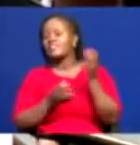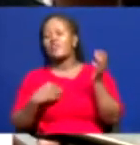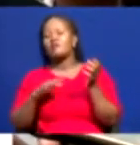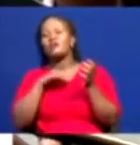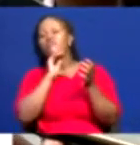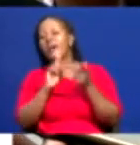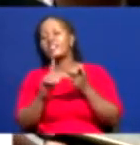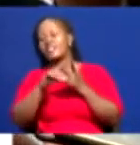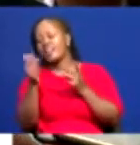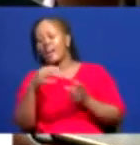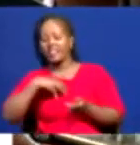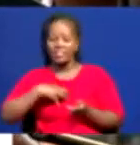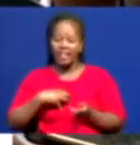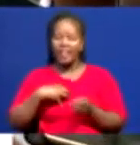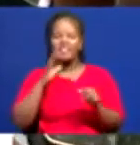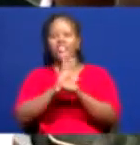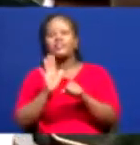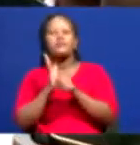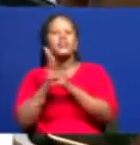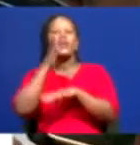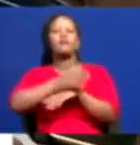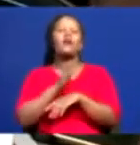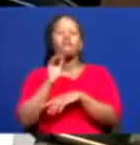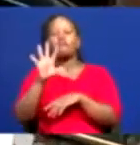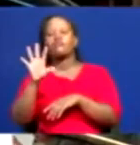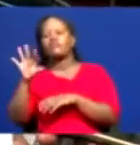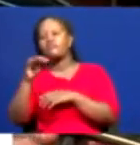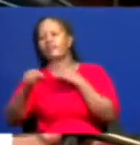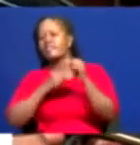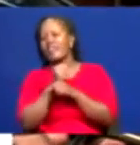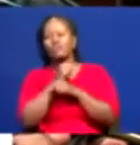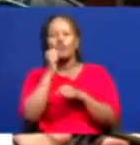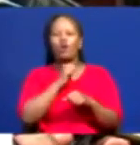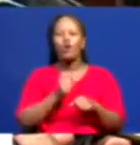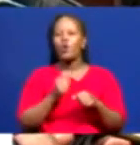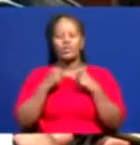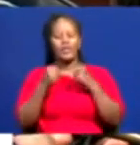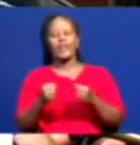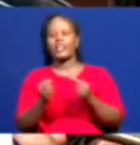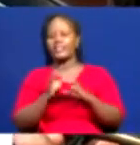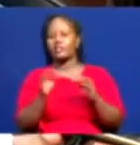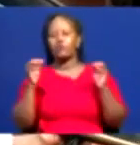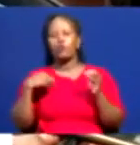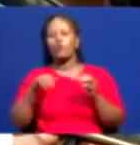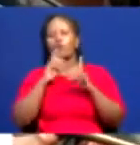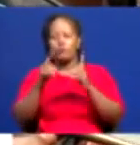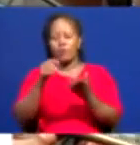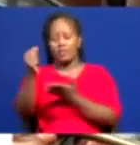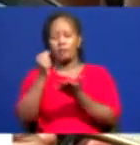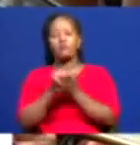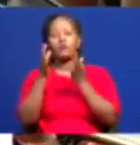some have retired, many are above 55, they are old and they don't have the energy. And so we need to employ environmental